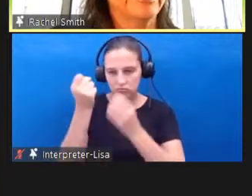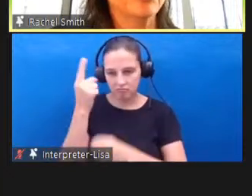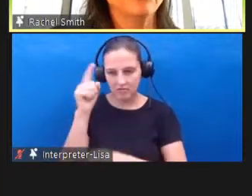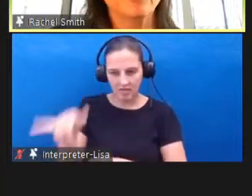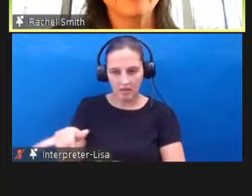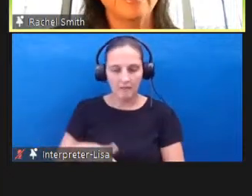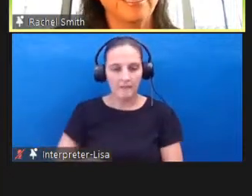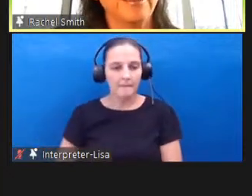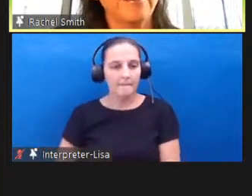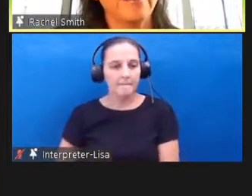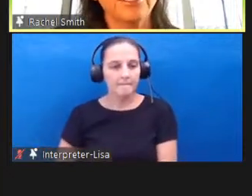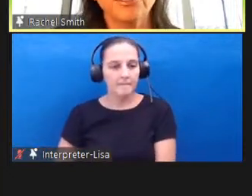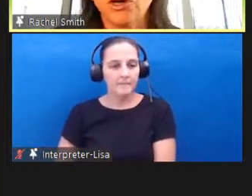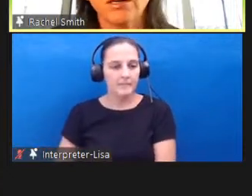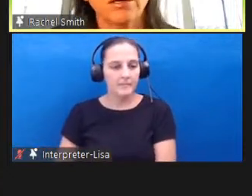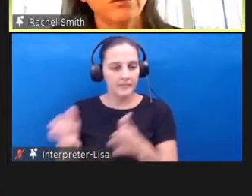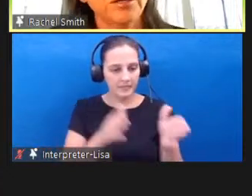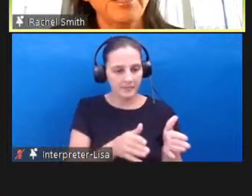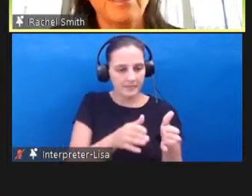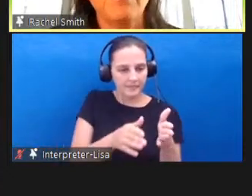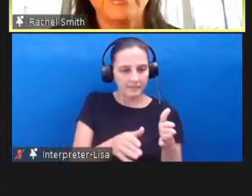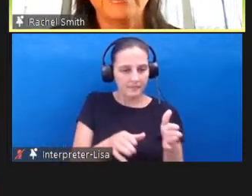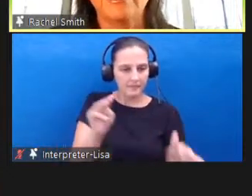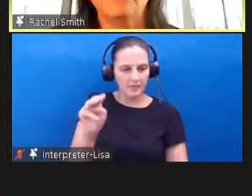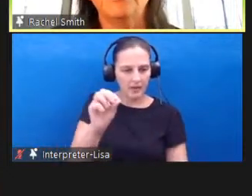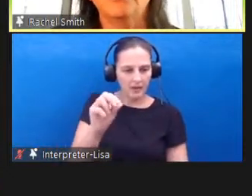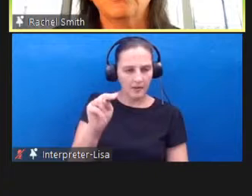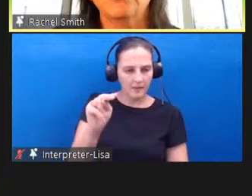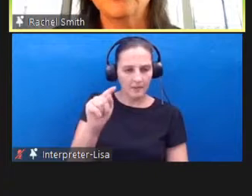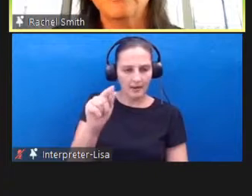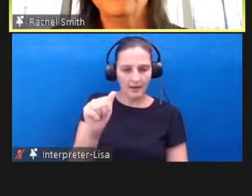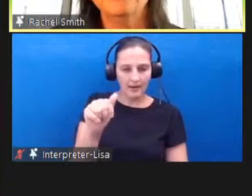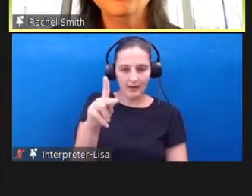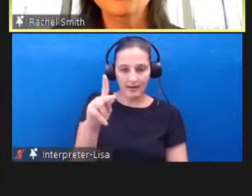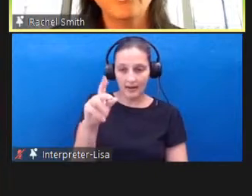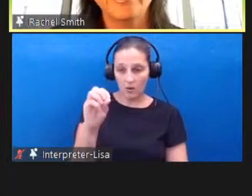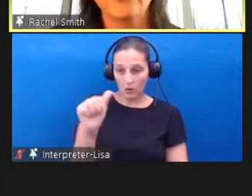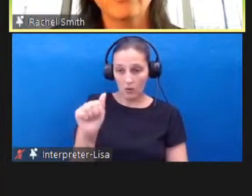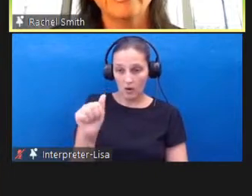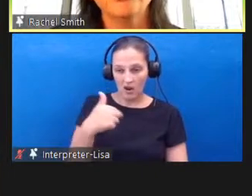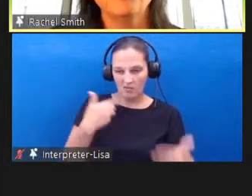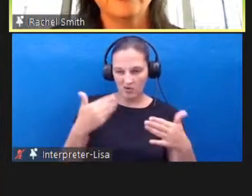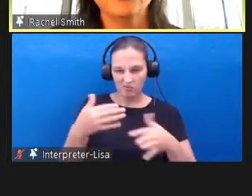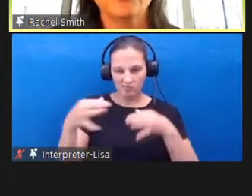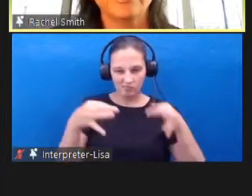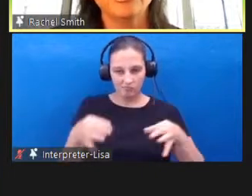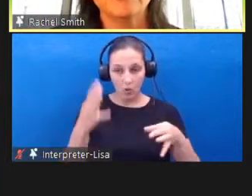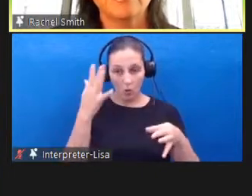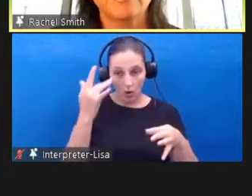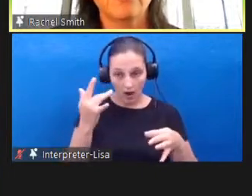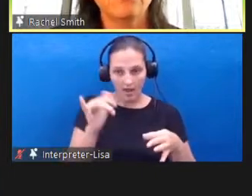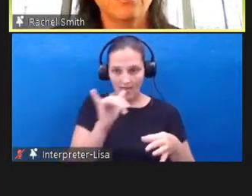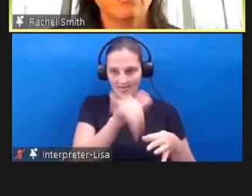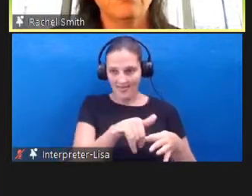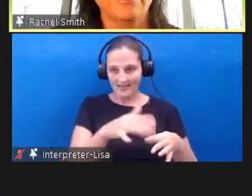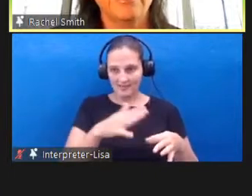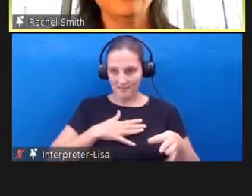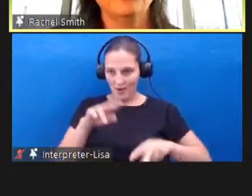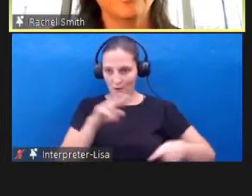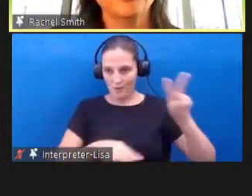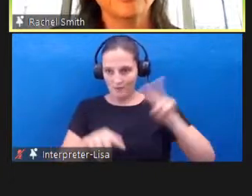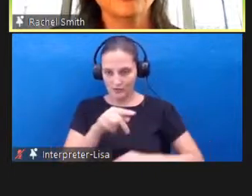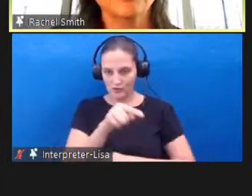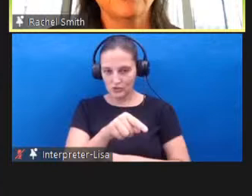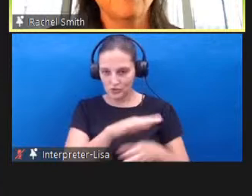right, so let's go to Mauna Kea, and I'm going to talk a little bit about Mauna Kea because this is where I do my observations now. I